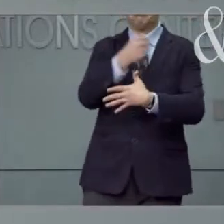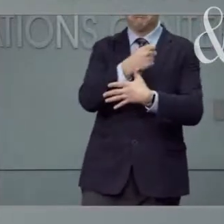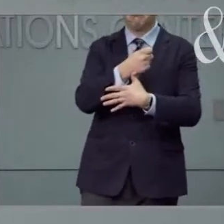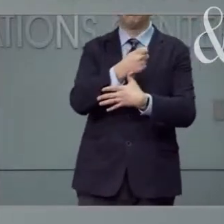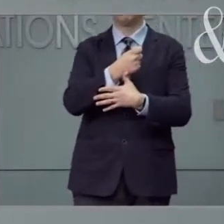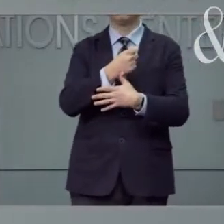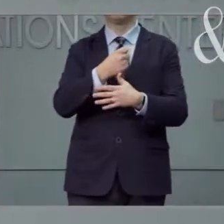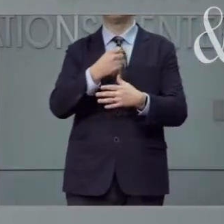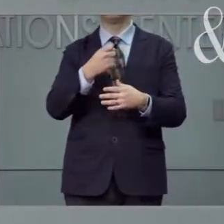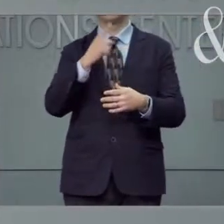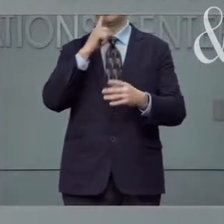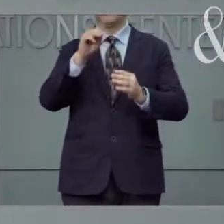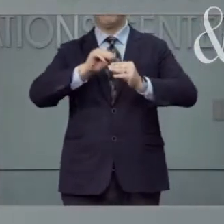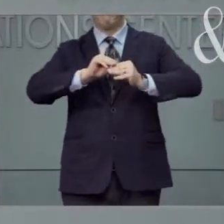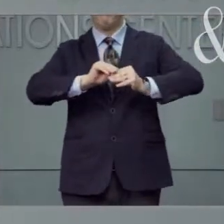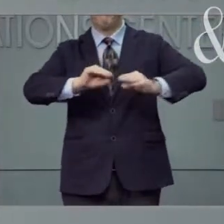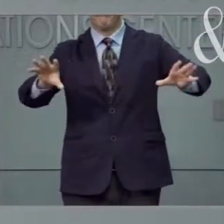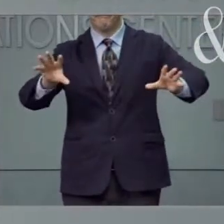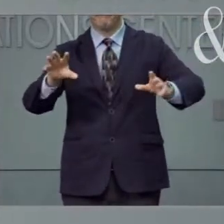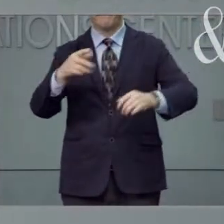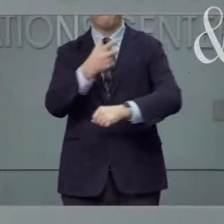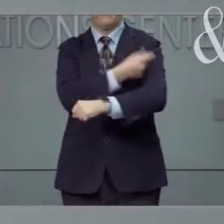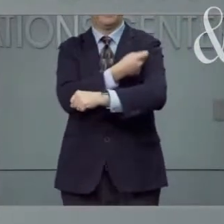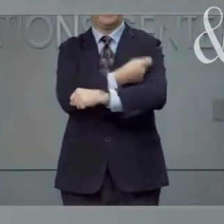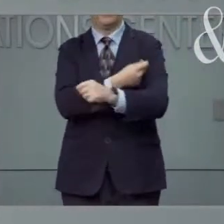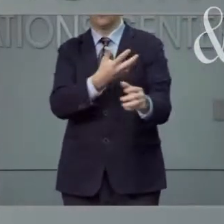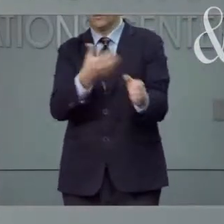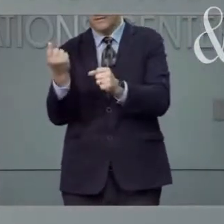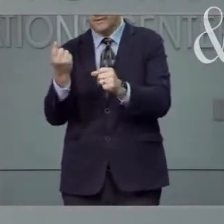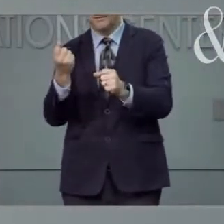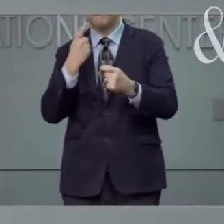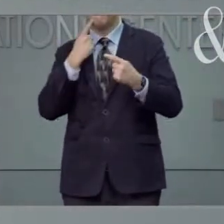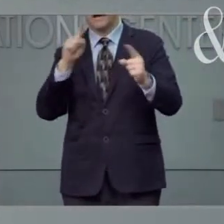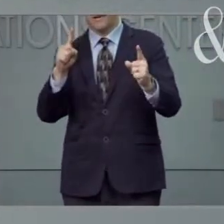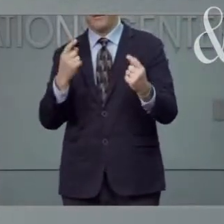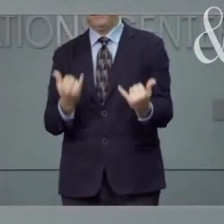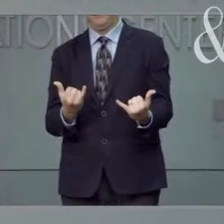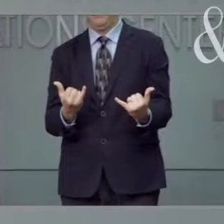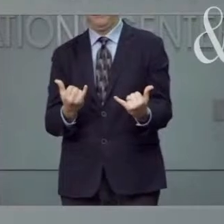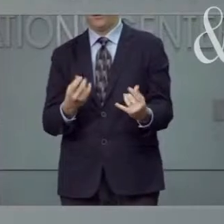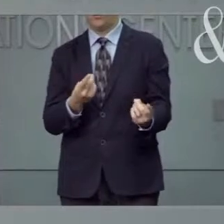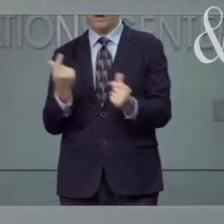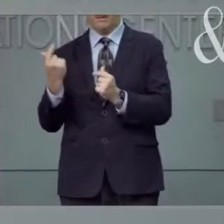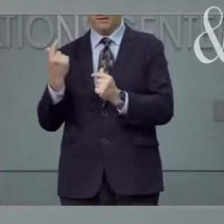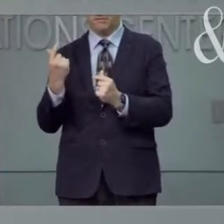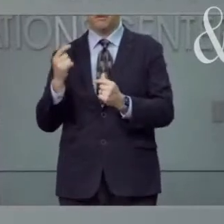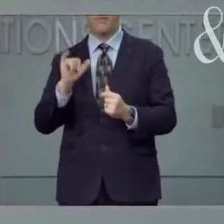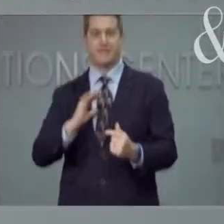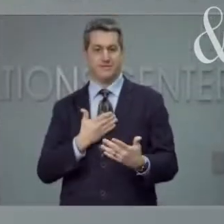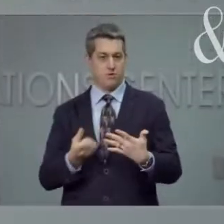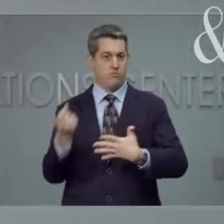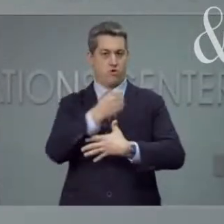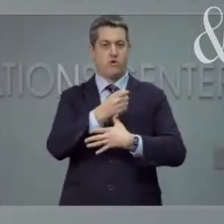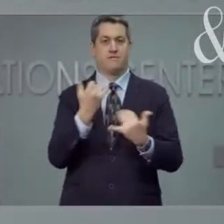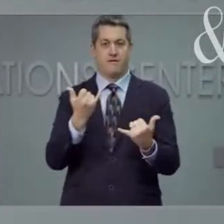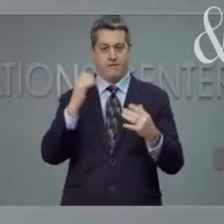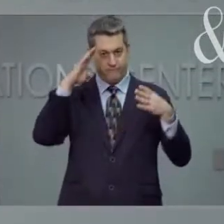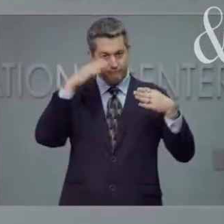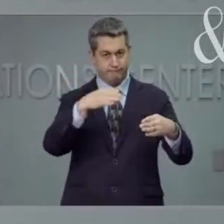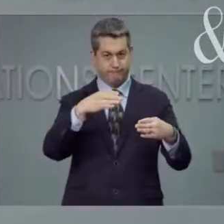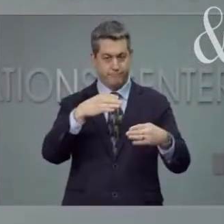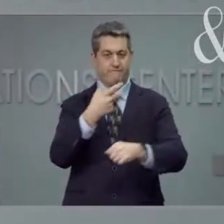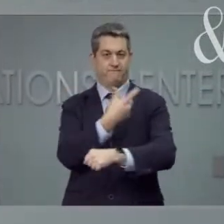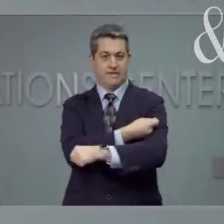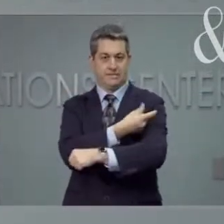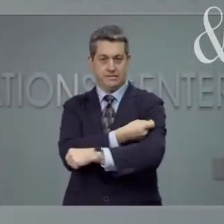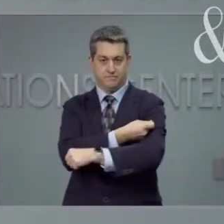efficiently as possible and to do it quickly. It is a top priority for this administration,